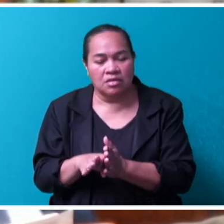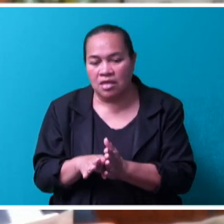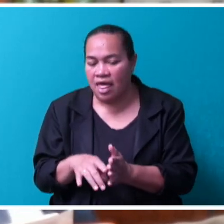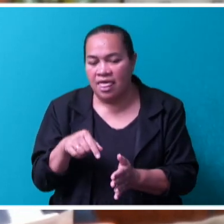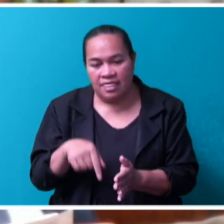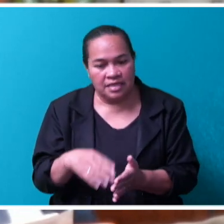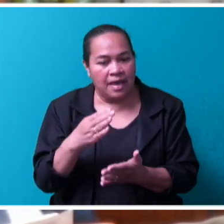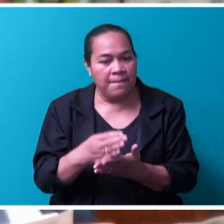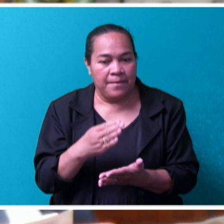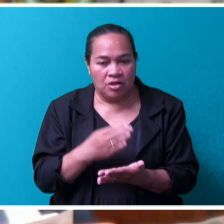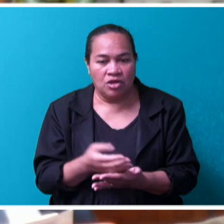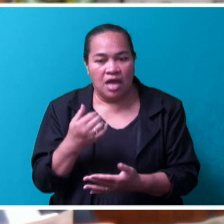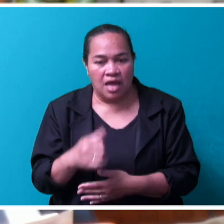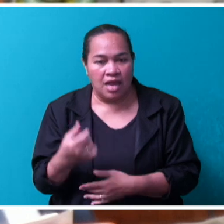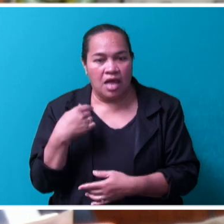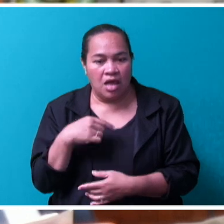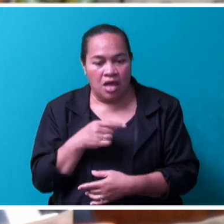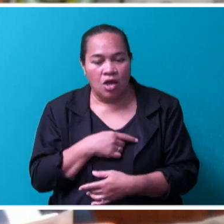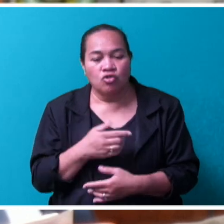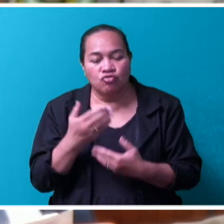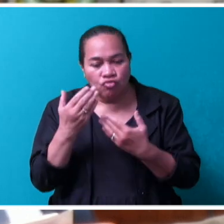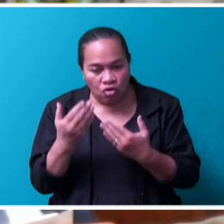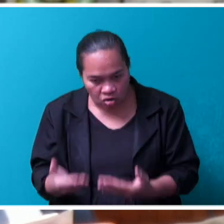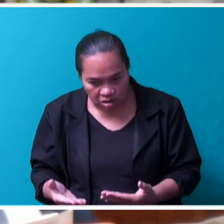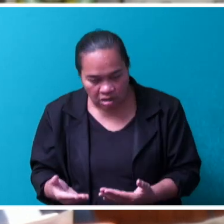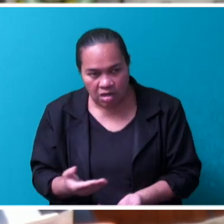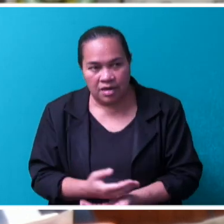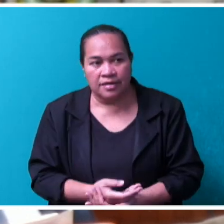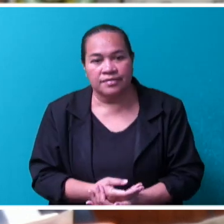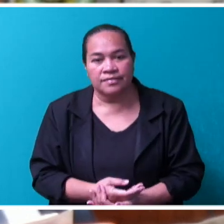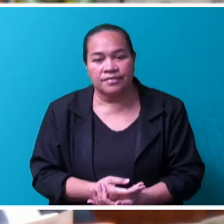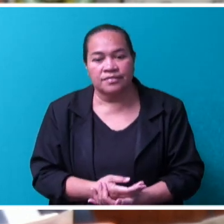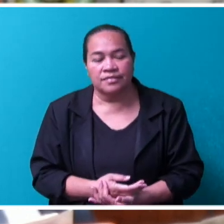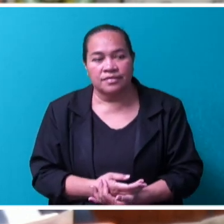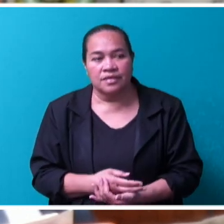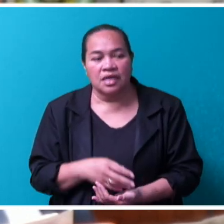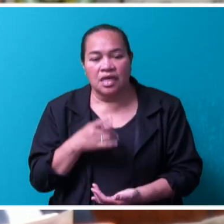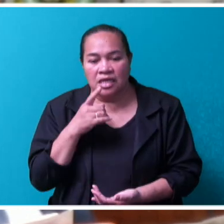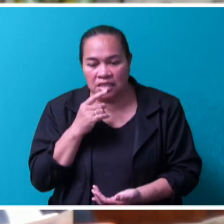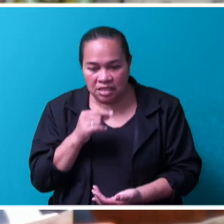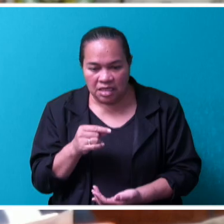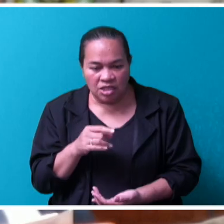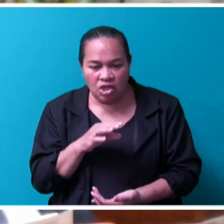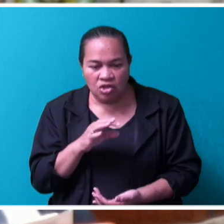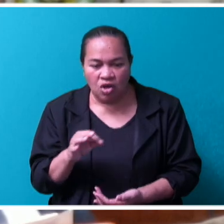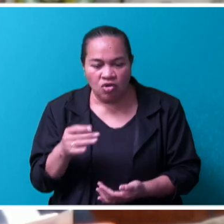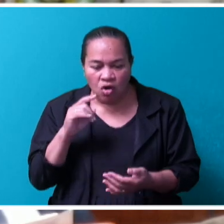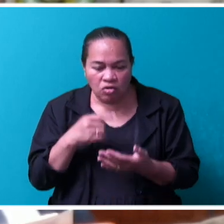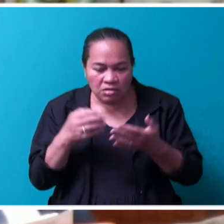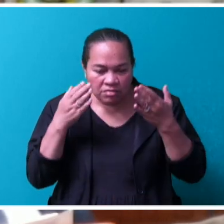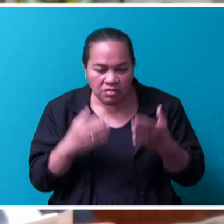allows us to honor the responsibility. It invests not only in programs and